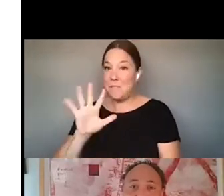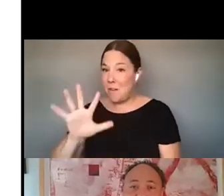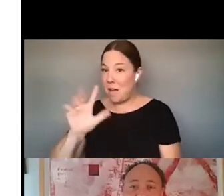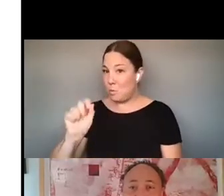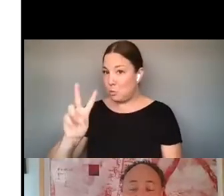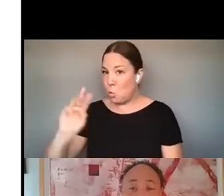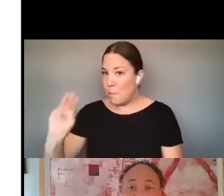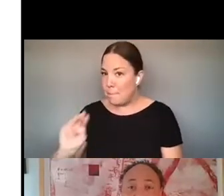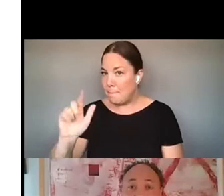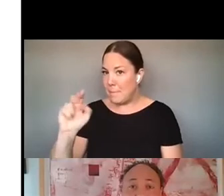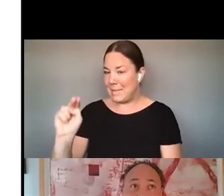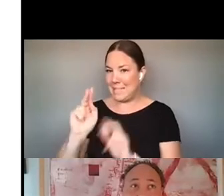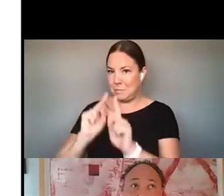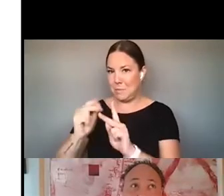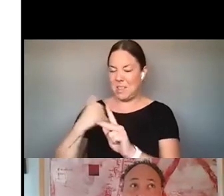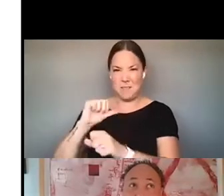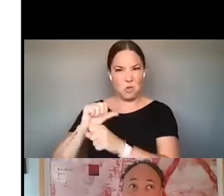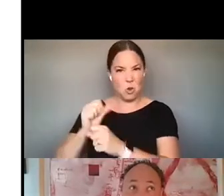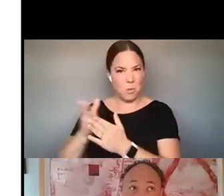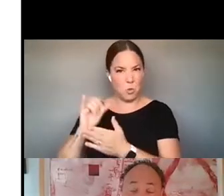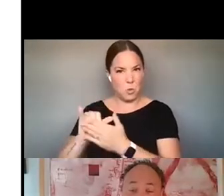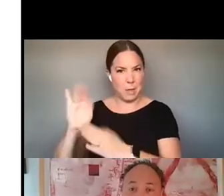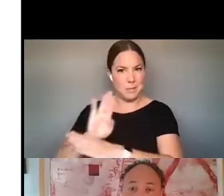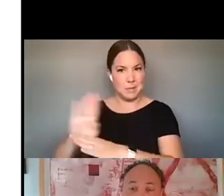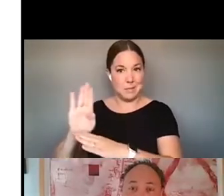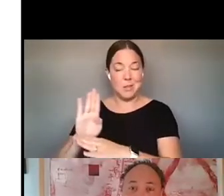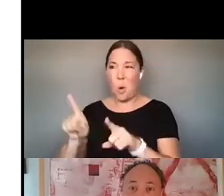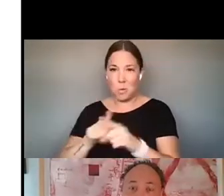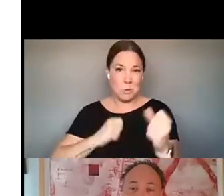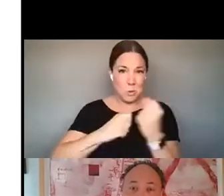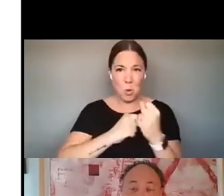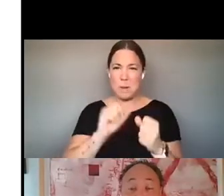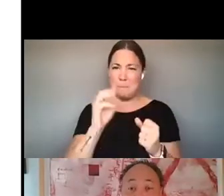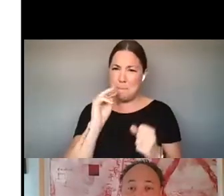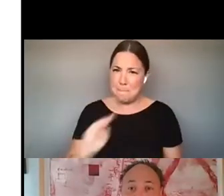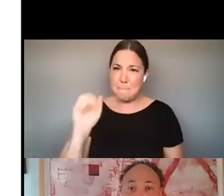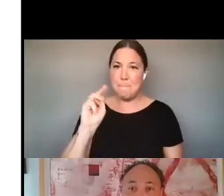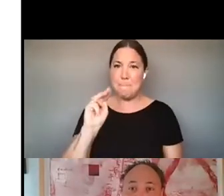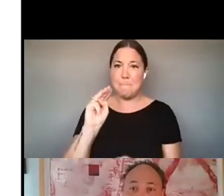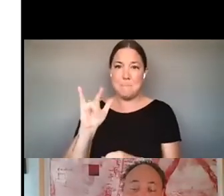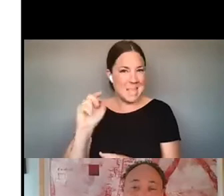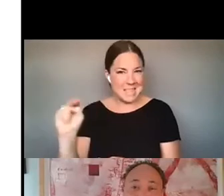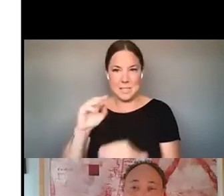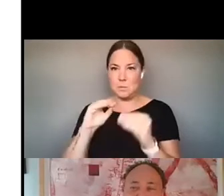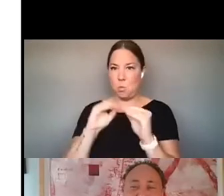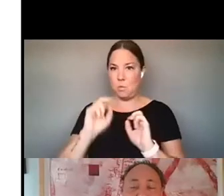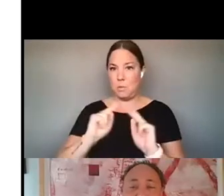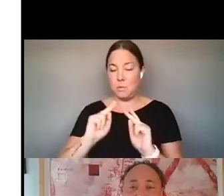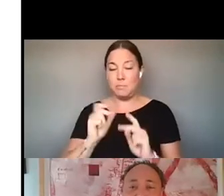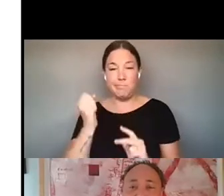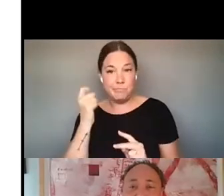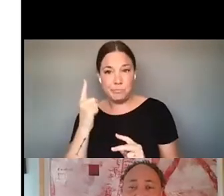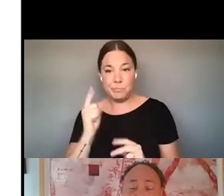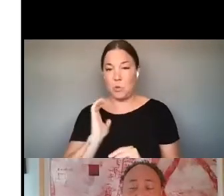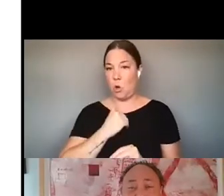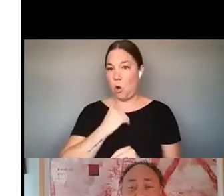and indirectly supported millions more. As you know, few sectors of our economy